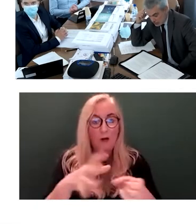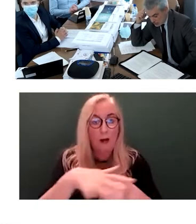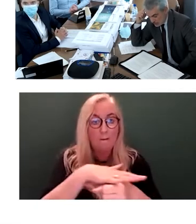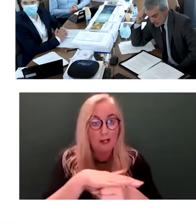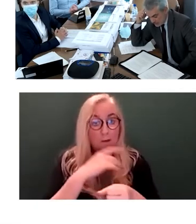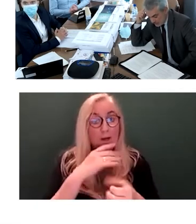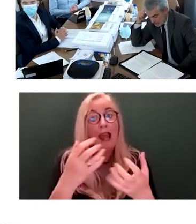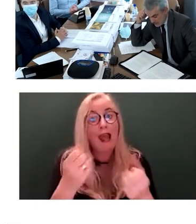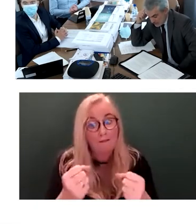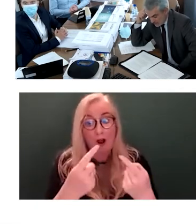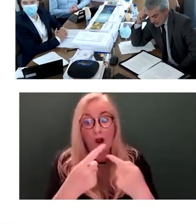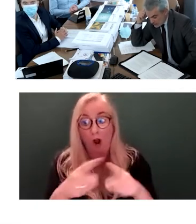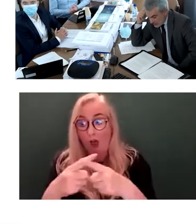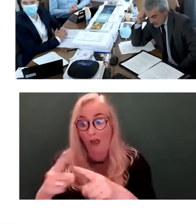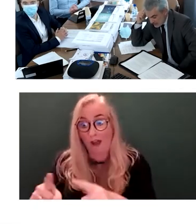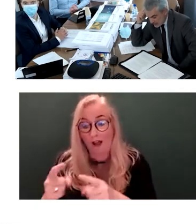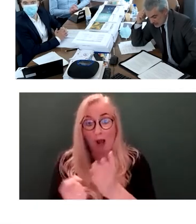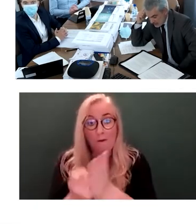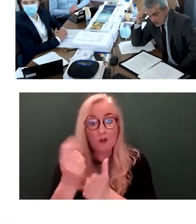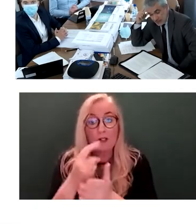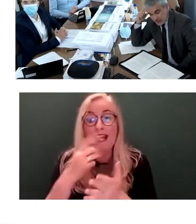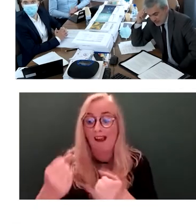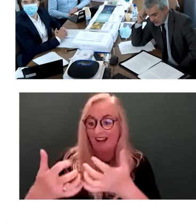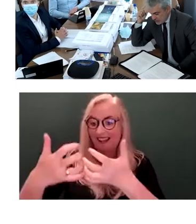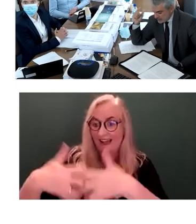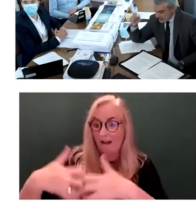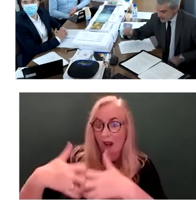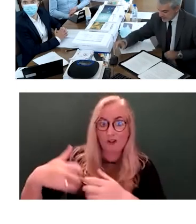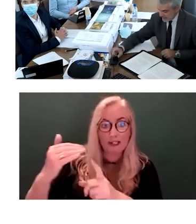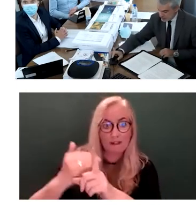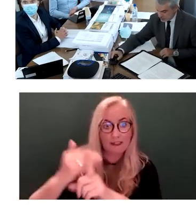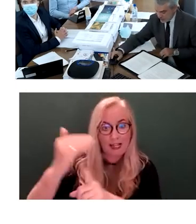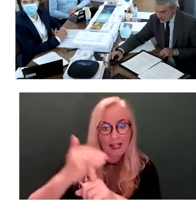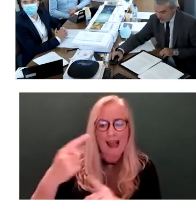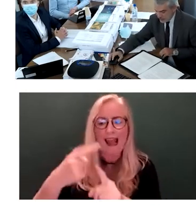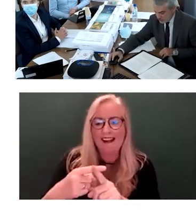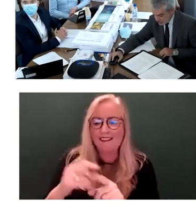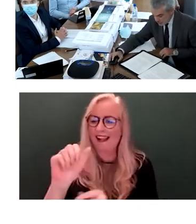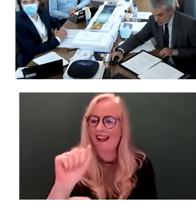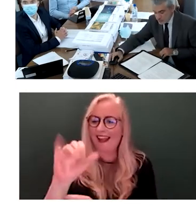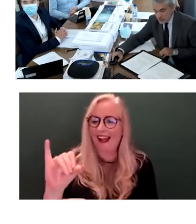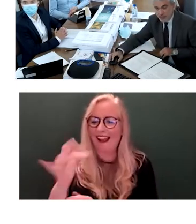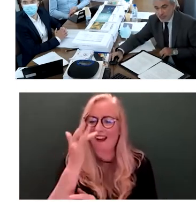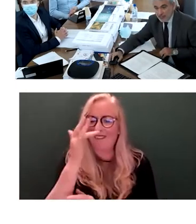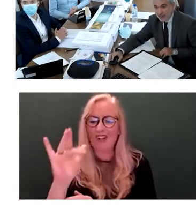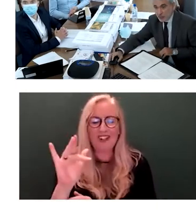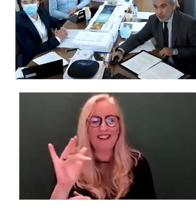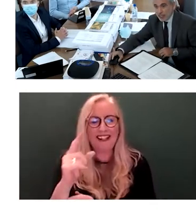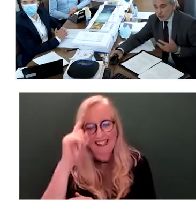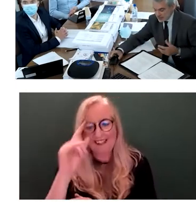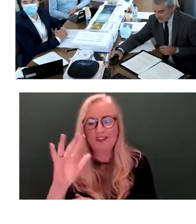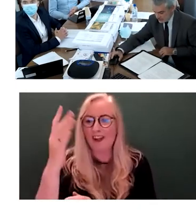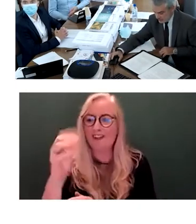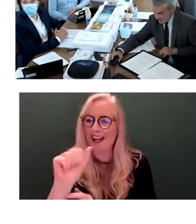possibility opportunities. Technological advance, and in particular artificial intelligence, can help to create more inclusive and a